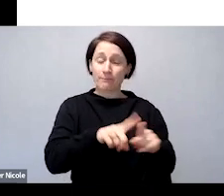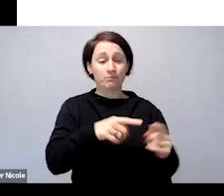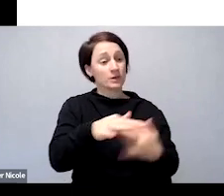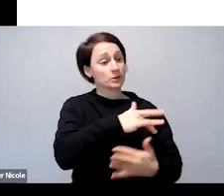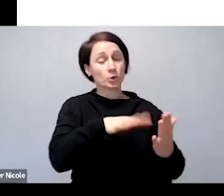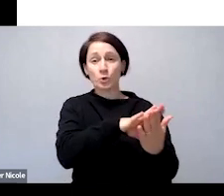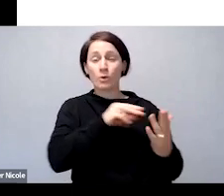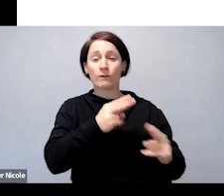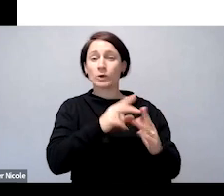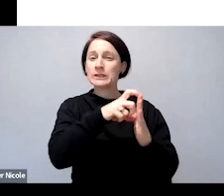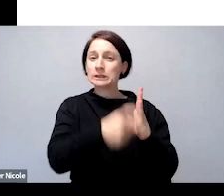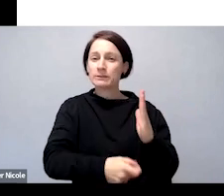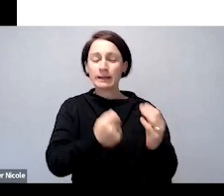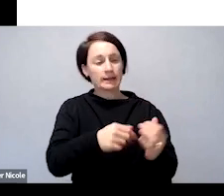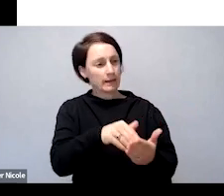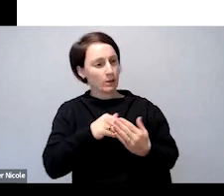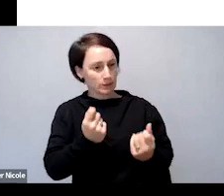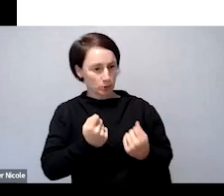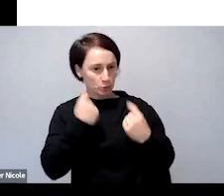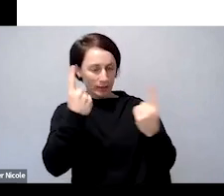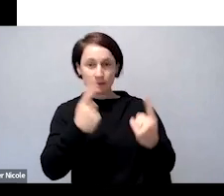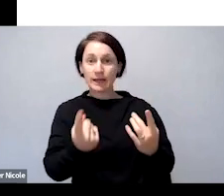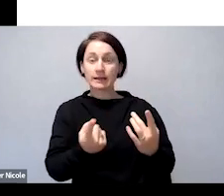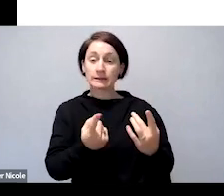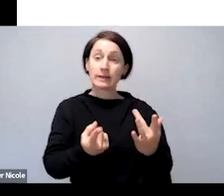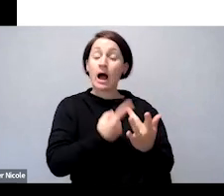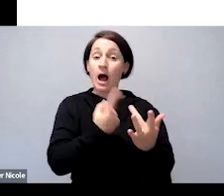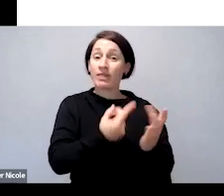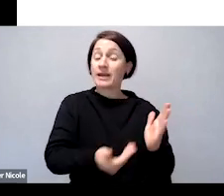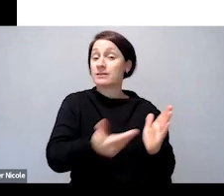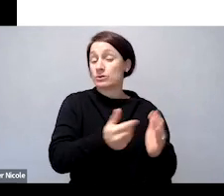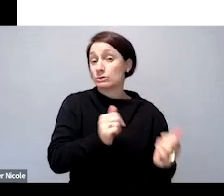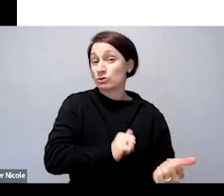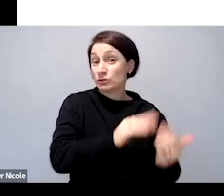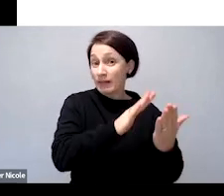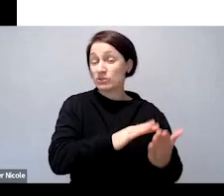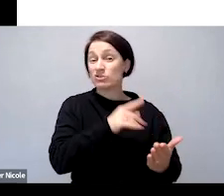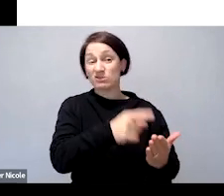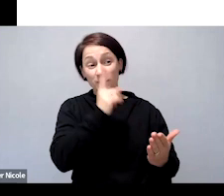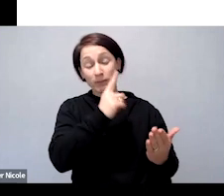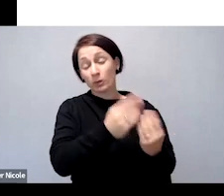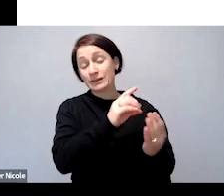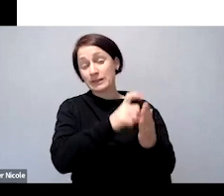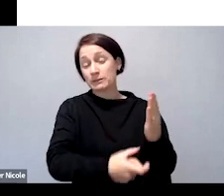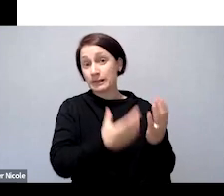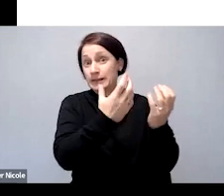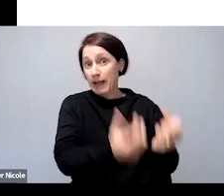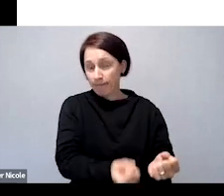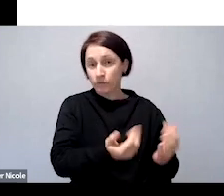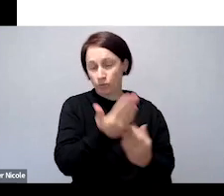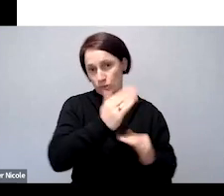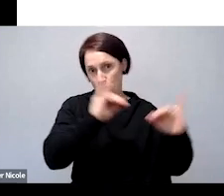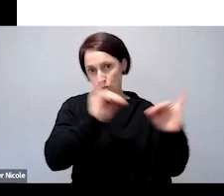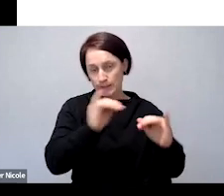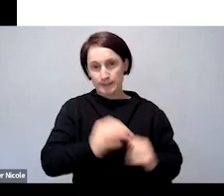us to understand the extra challenges and the dangers that people with disability might face in emergency situations. It can really help